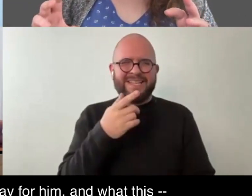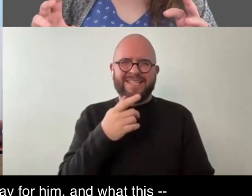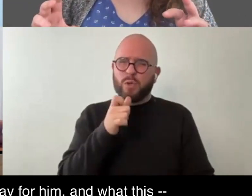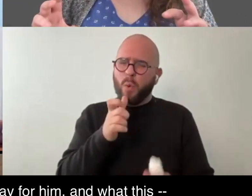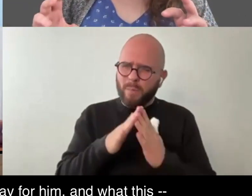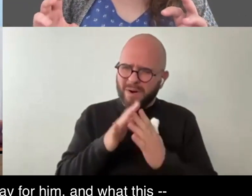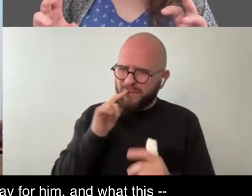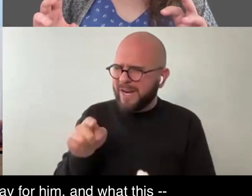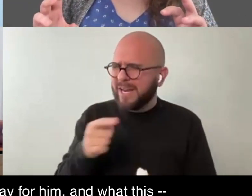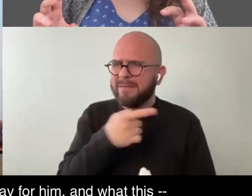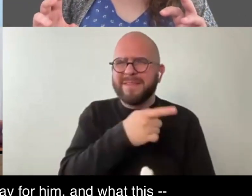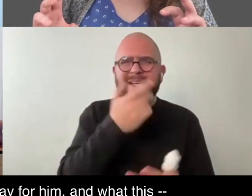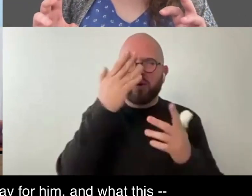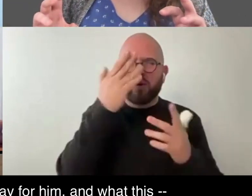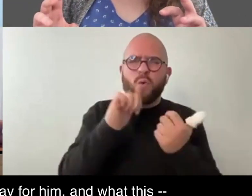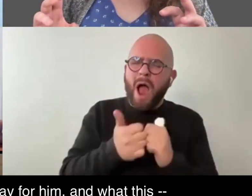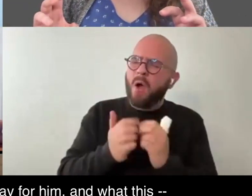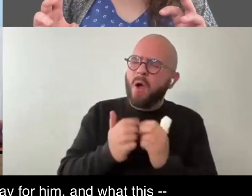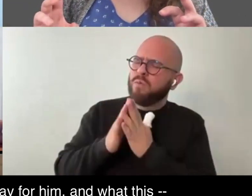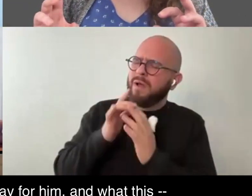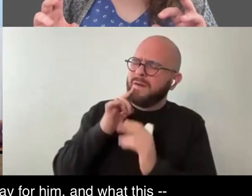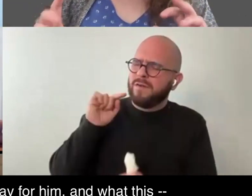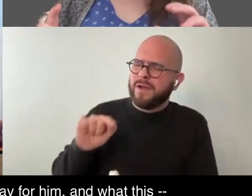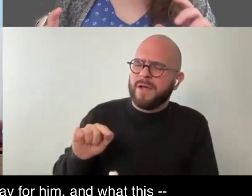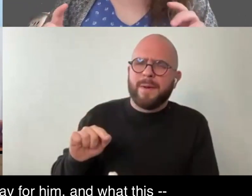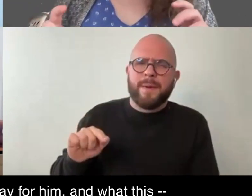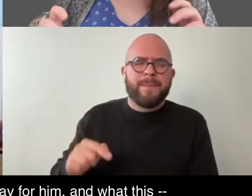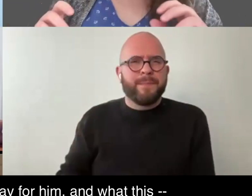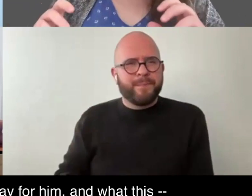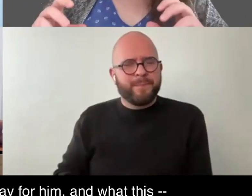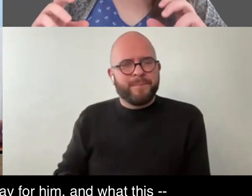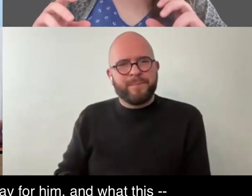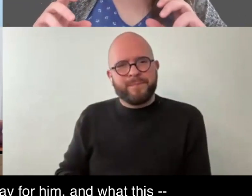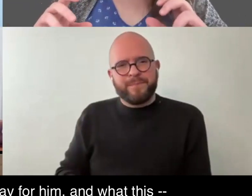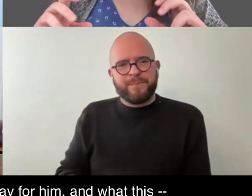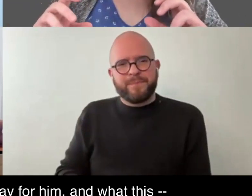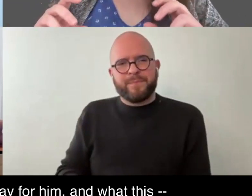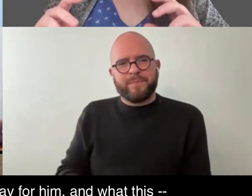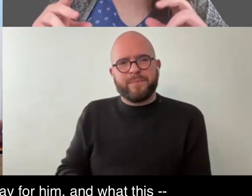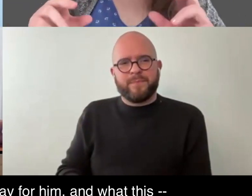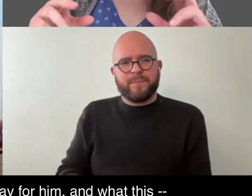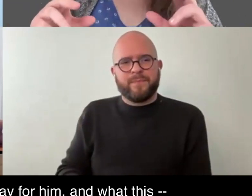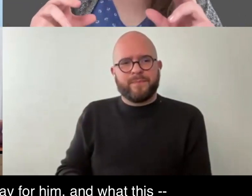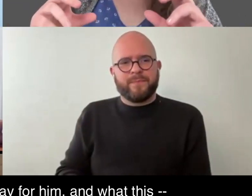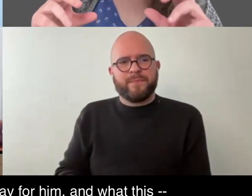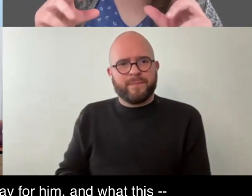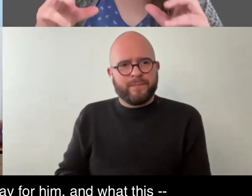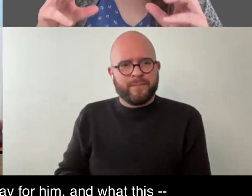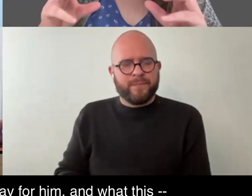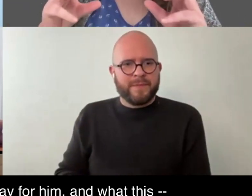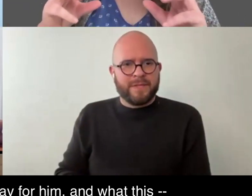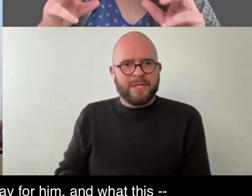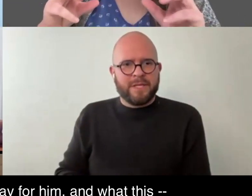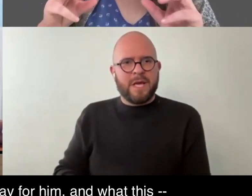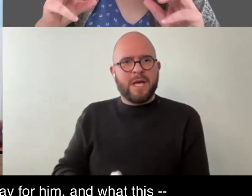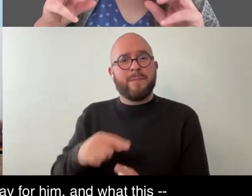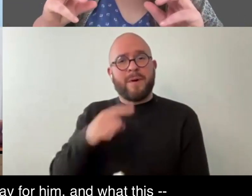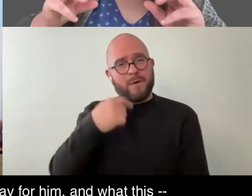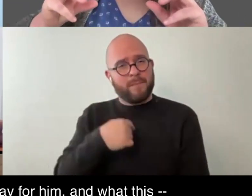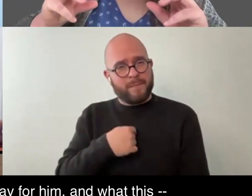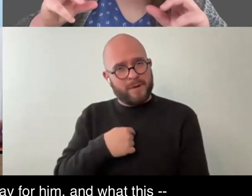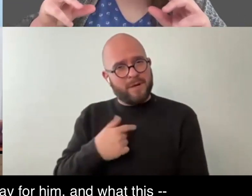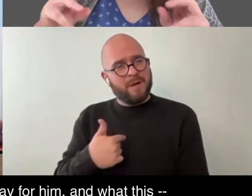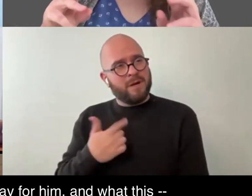for him. And what this to me, I resonated